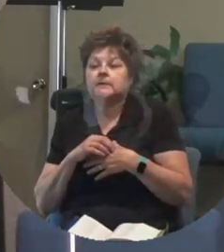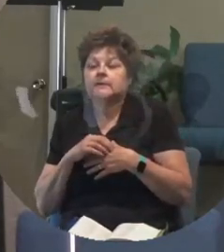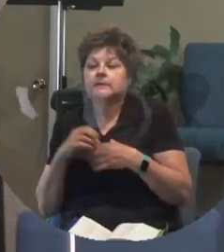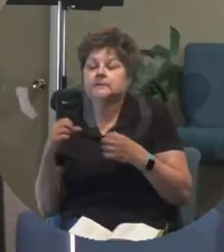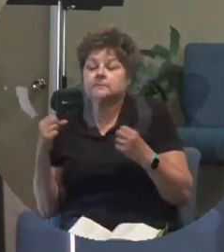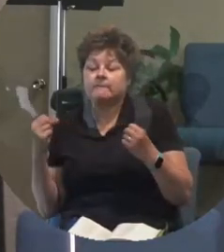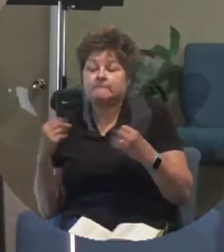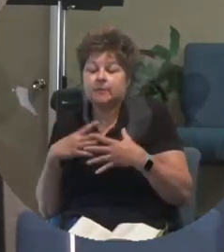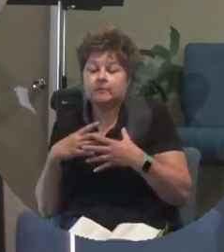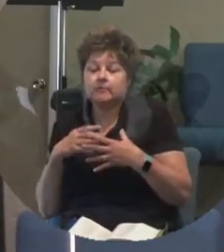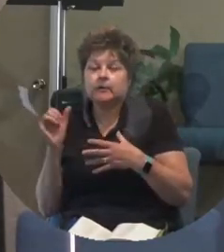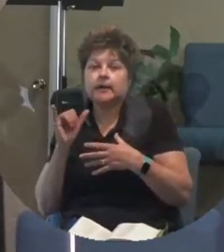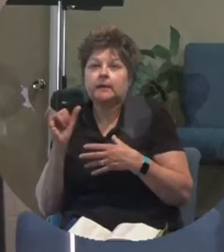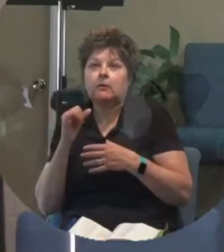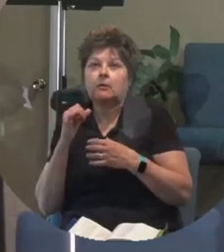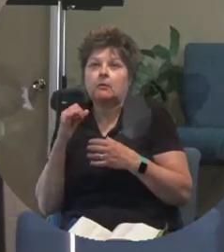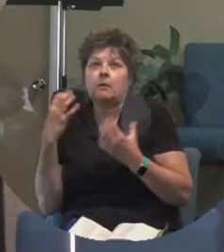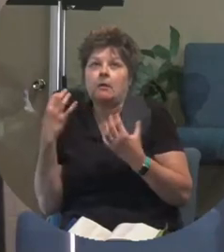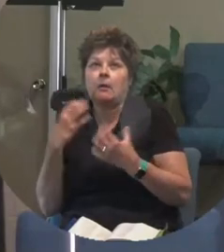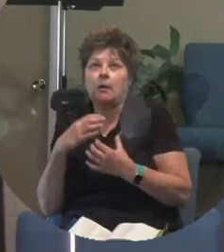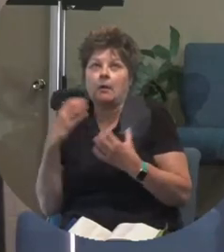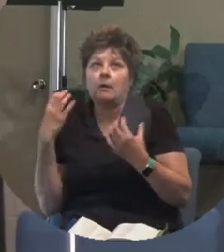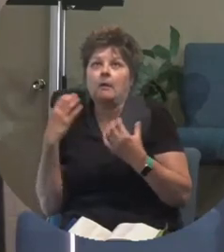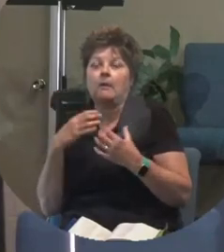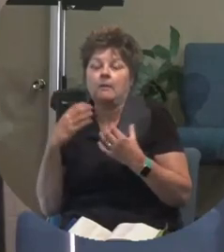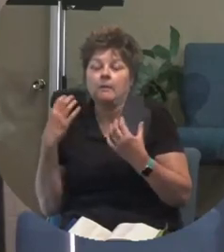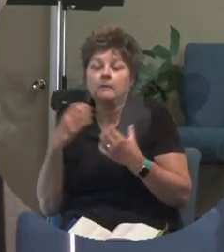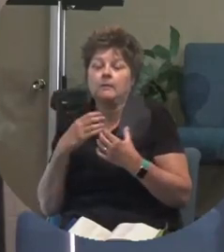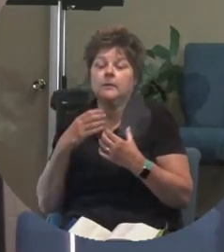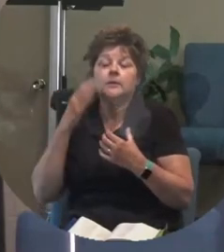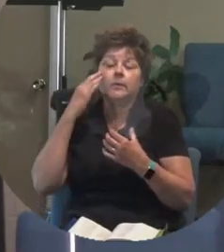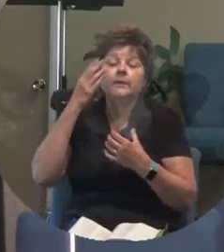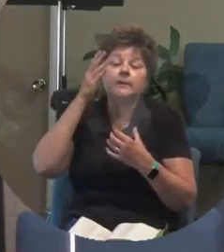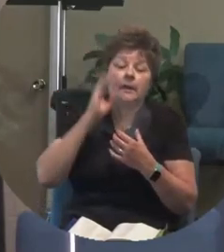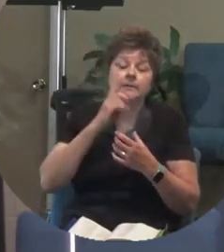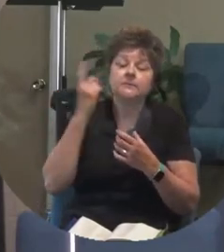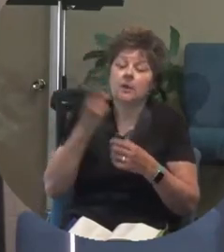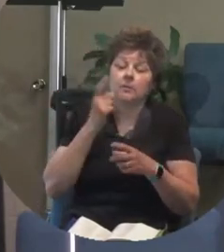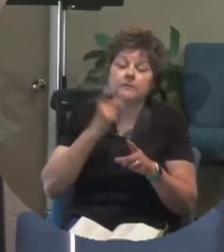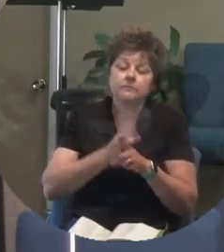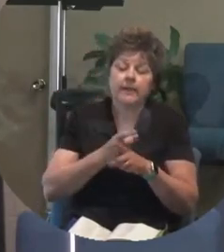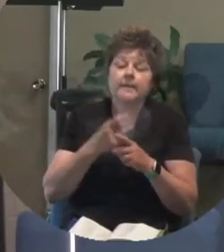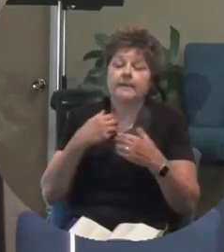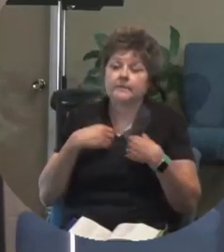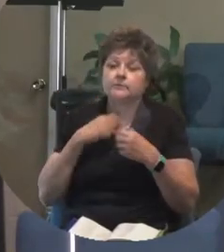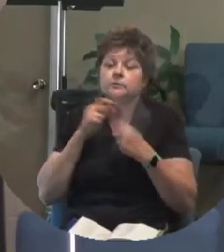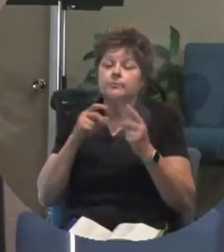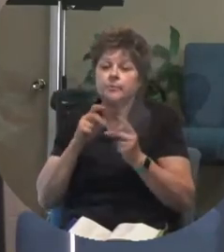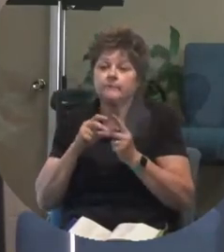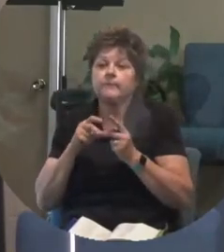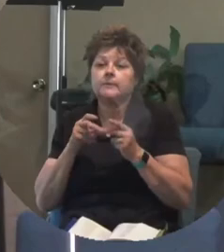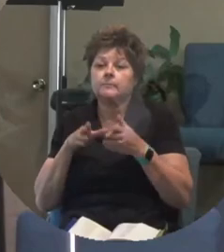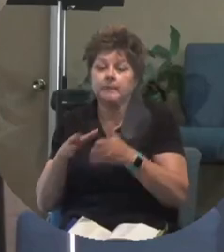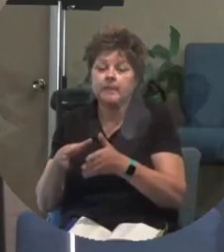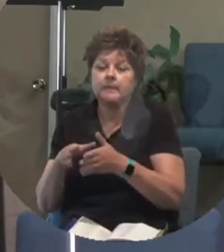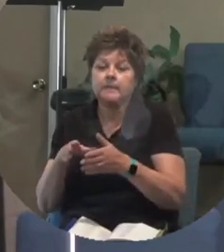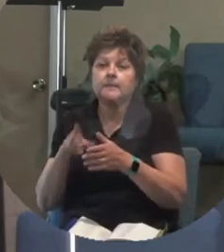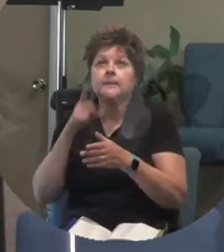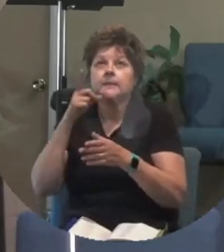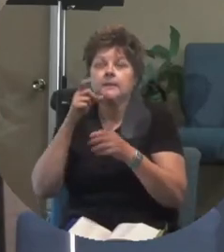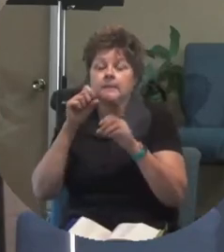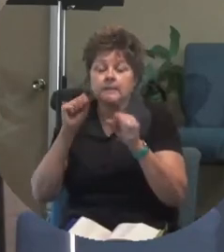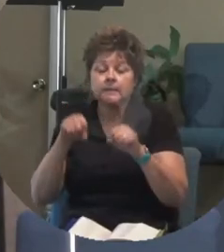life knowing that God is always right, He's always got the perfect plan, and that He can do whatever He